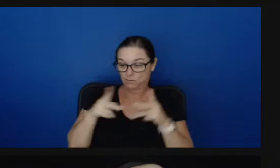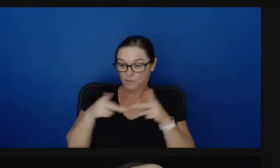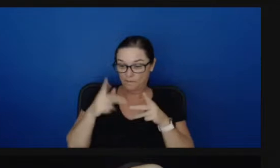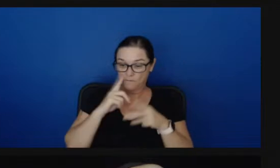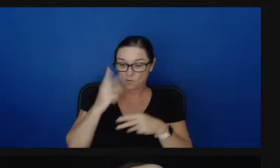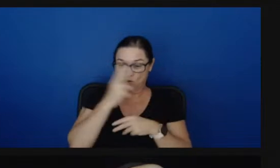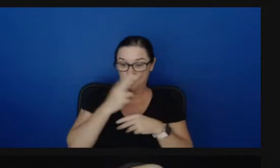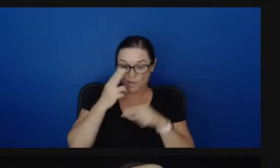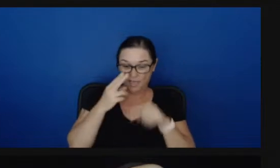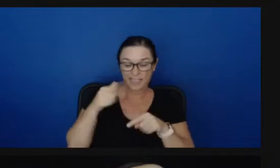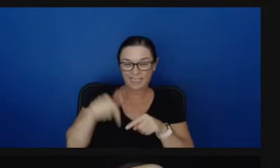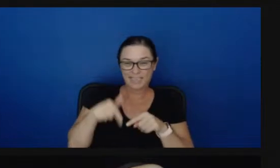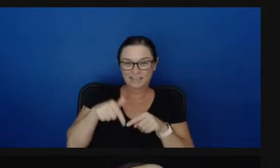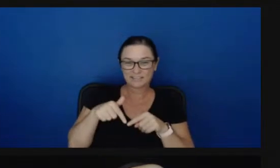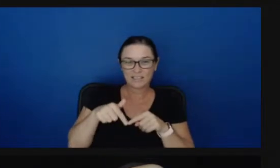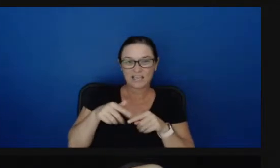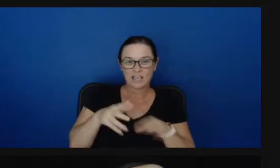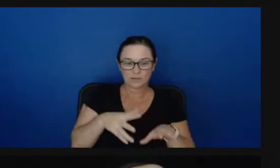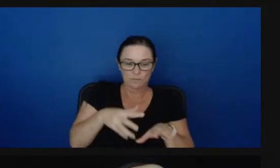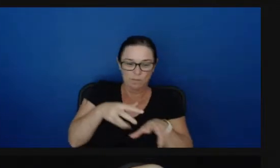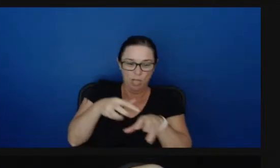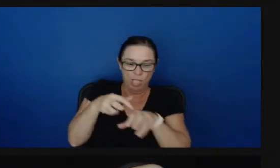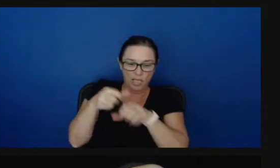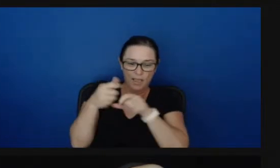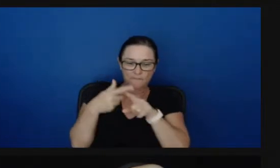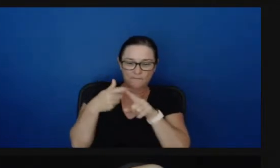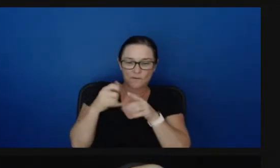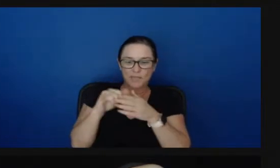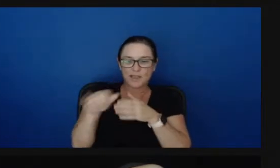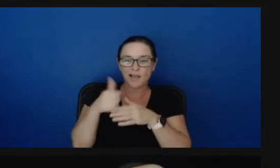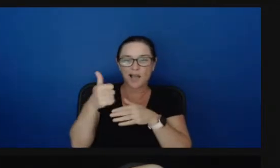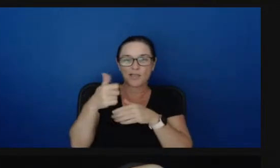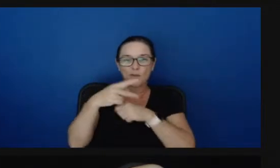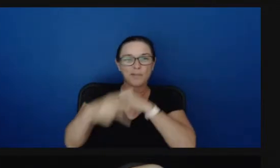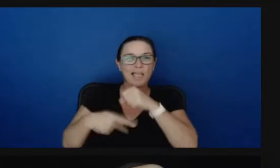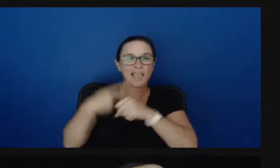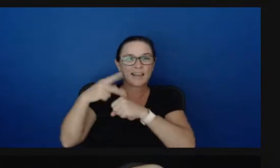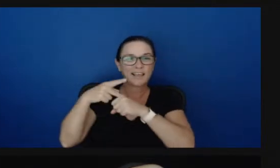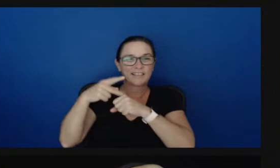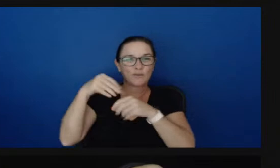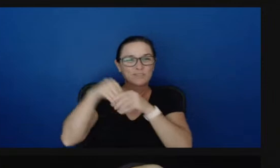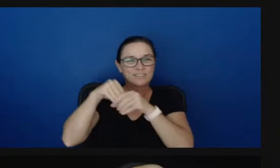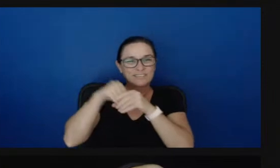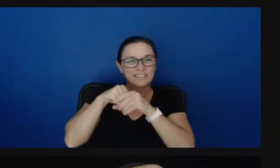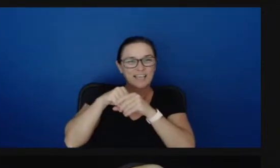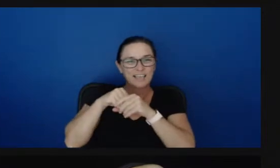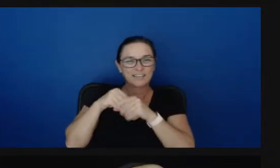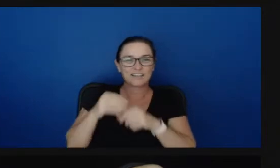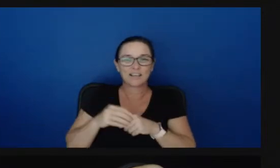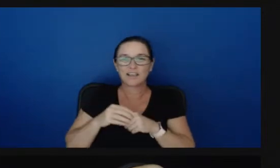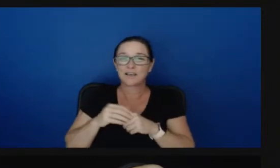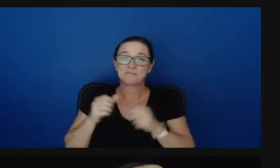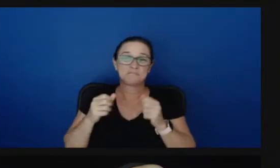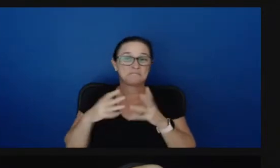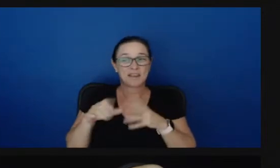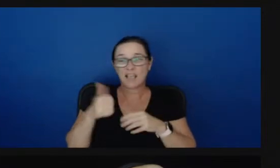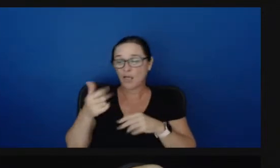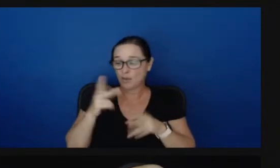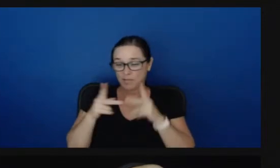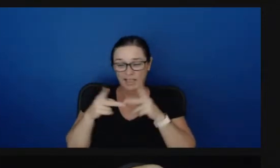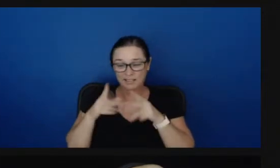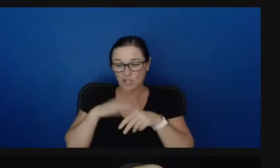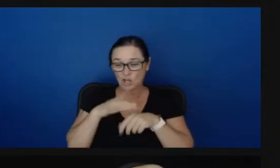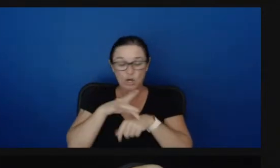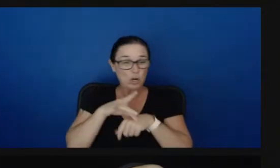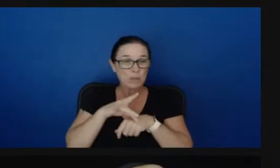this other planet into Hawaii, right? And not many places on Earth are doing that. Just adds another dimension to our story